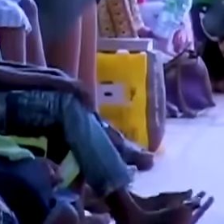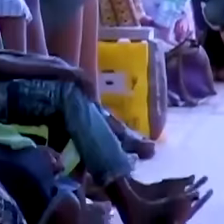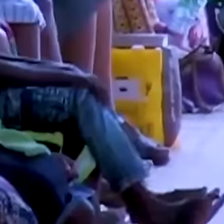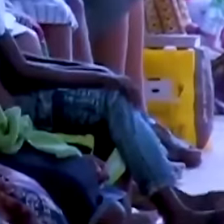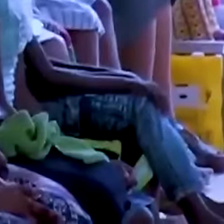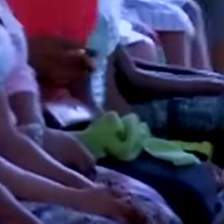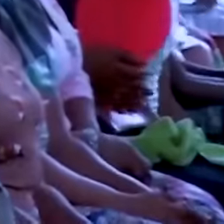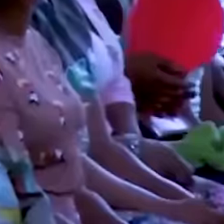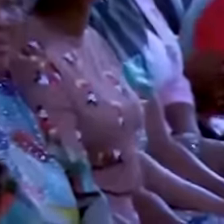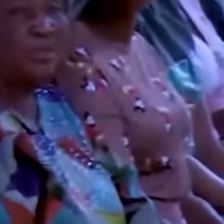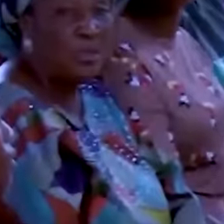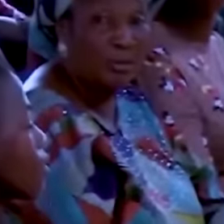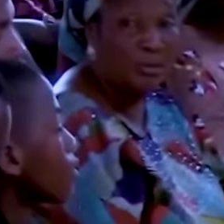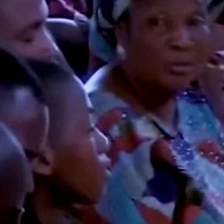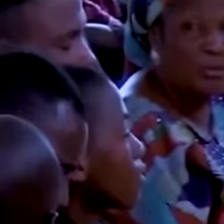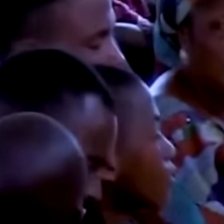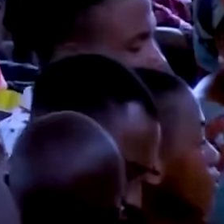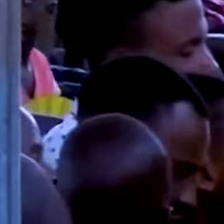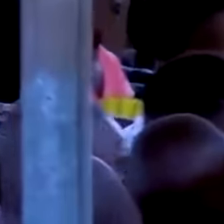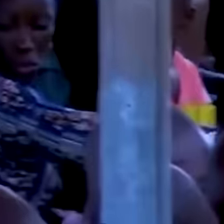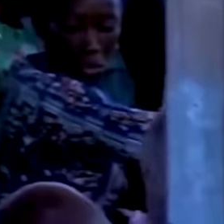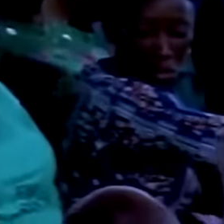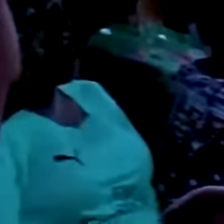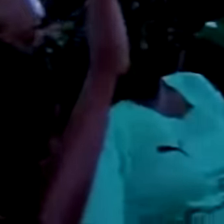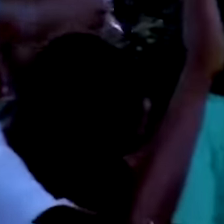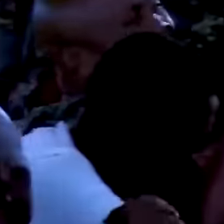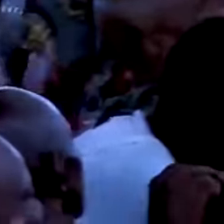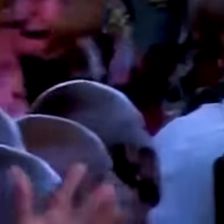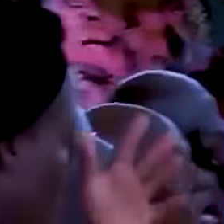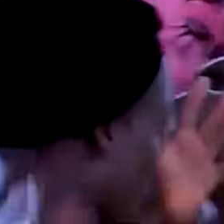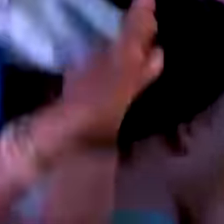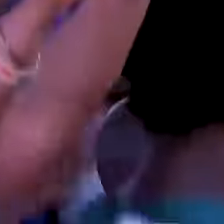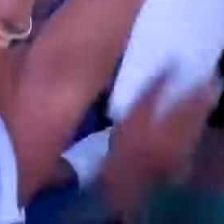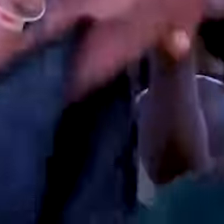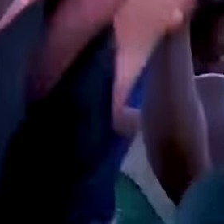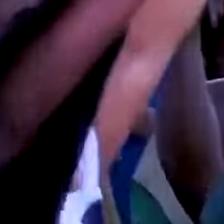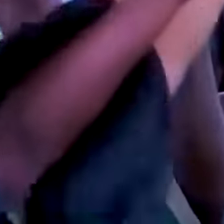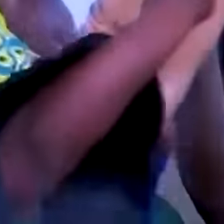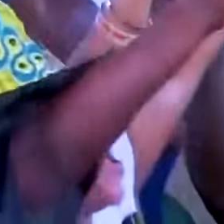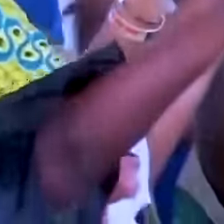I'm going to go to the Paris. Ni one wa balejo Jesu.